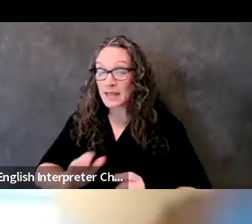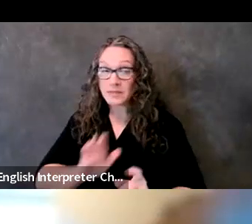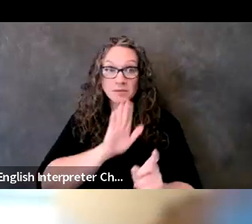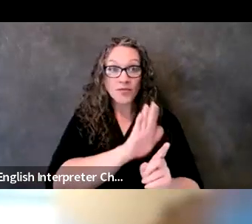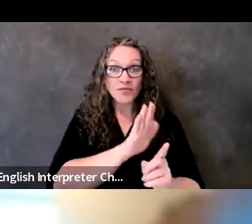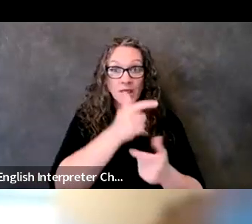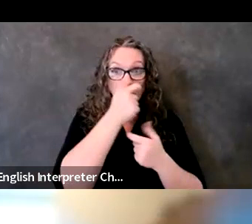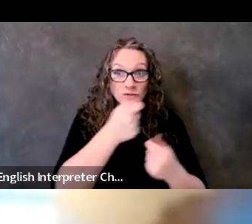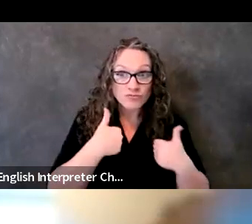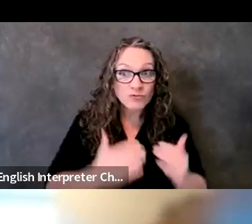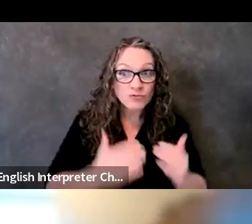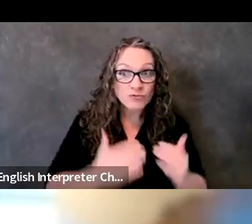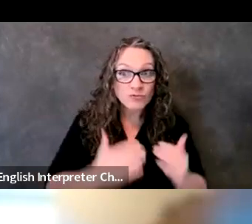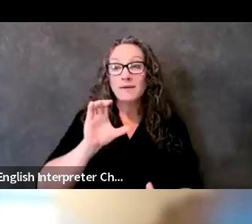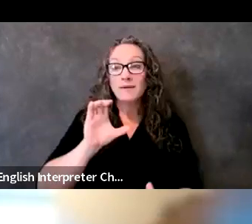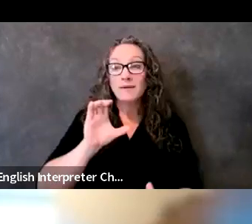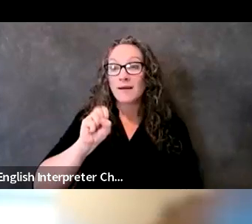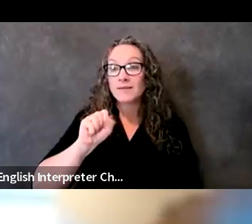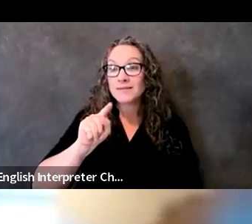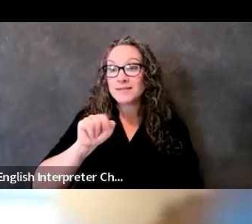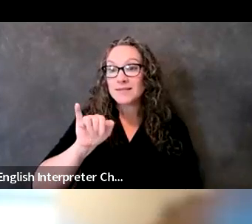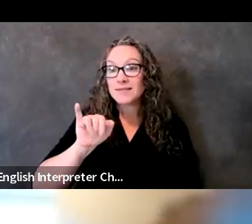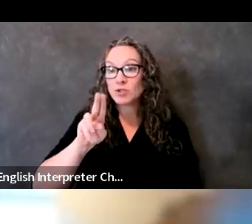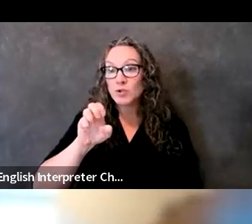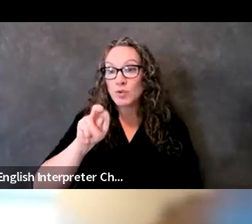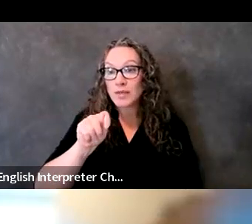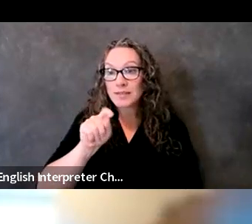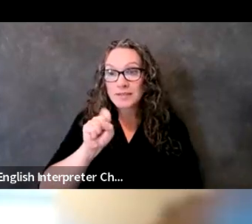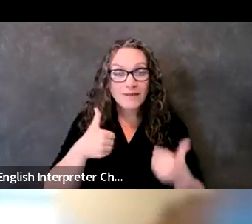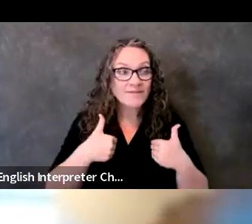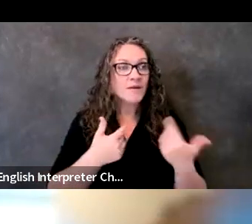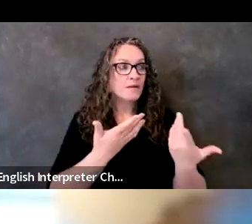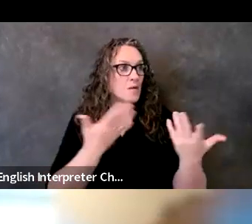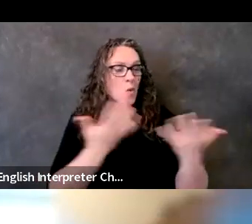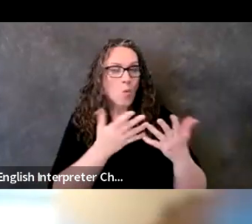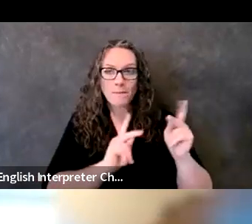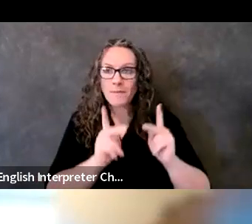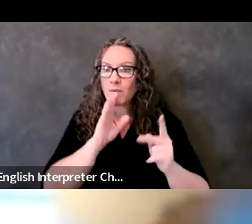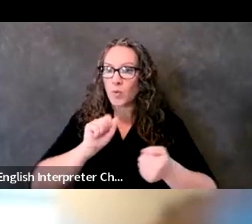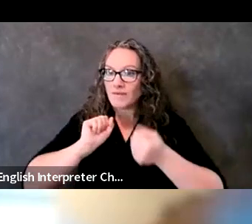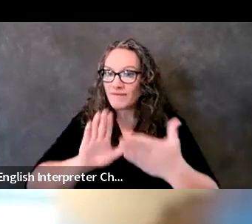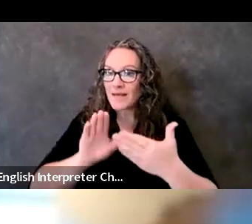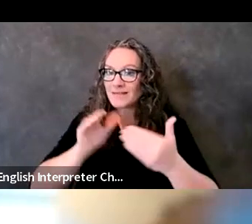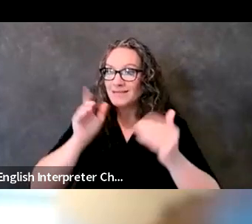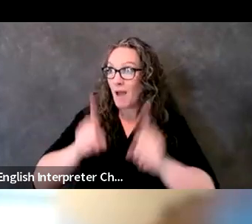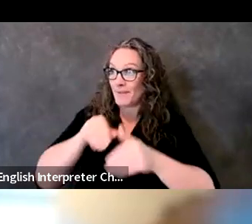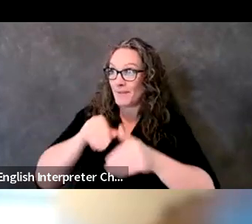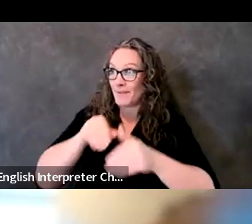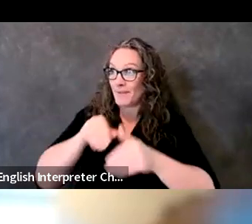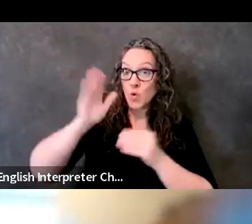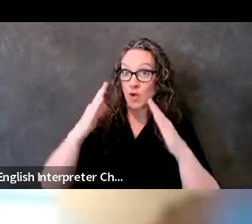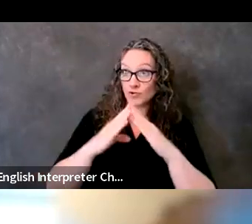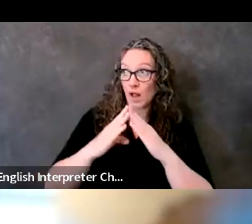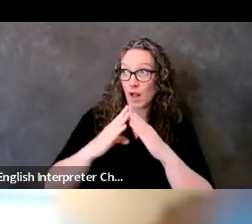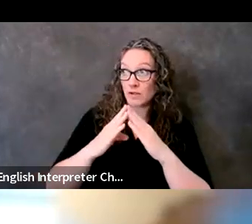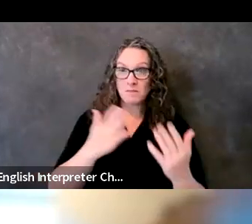my whoever are going to face when coming to your shelter. And these are the things you can do better. Really being